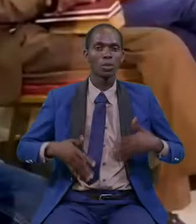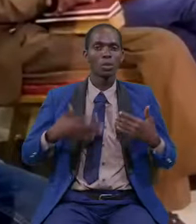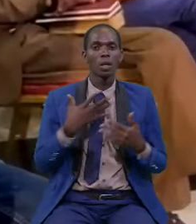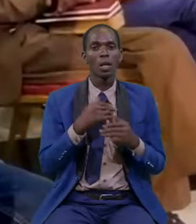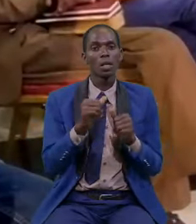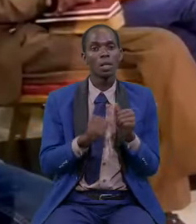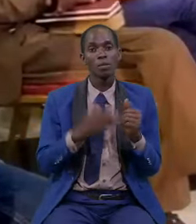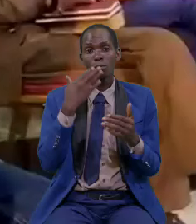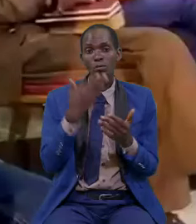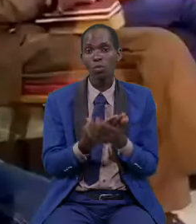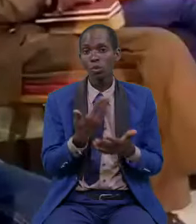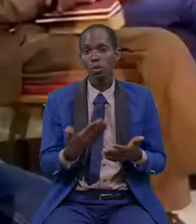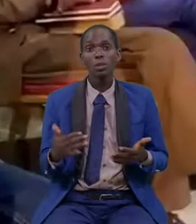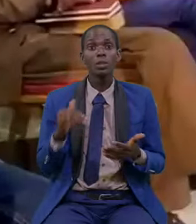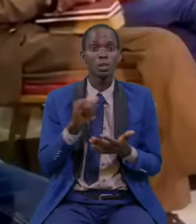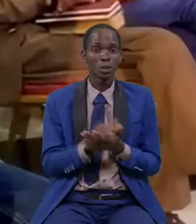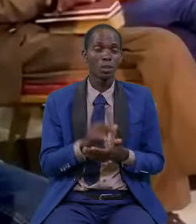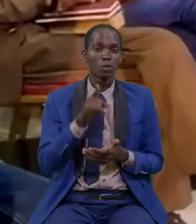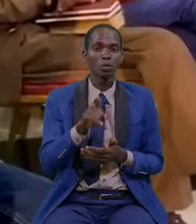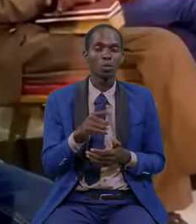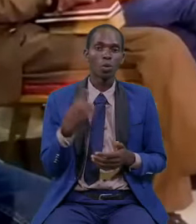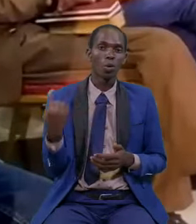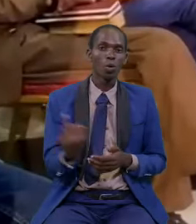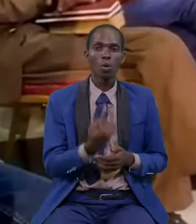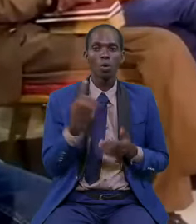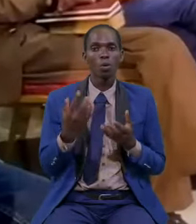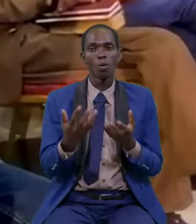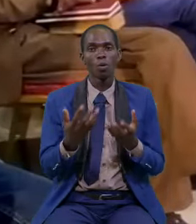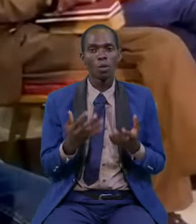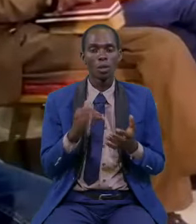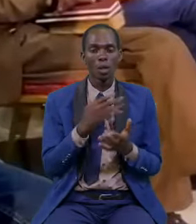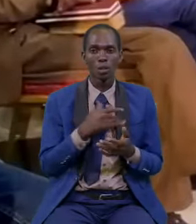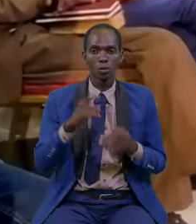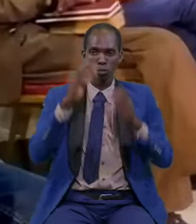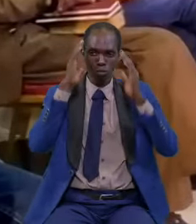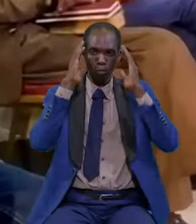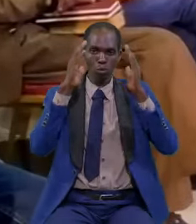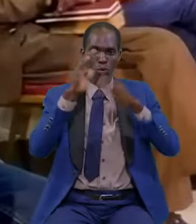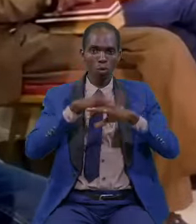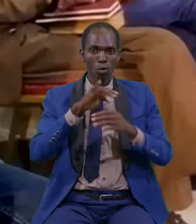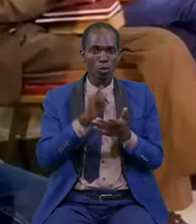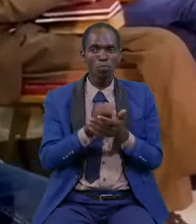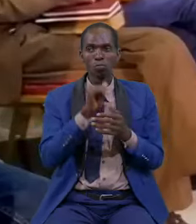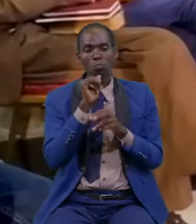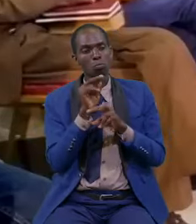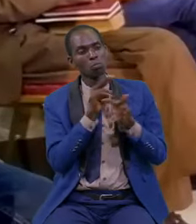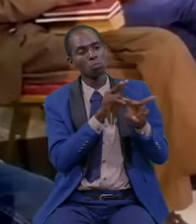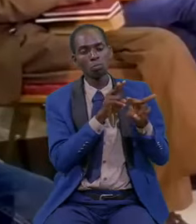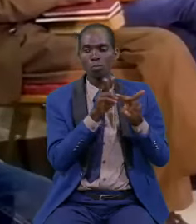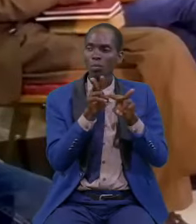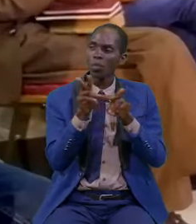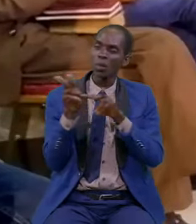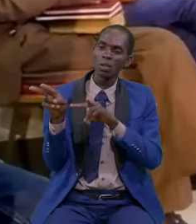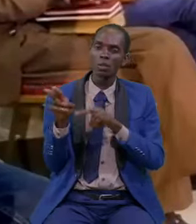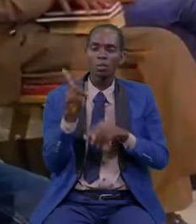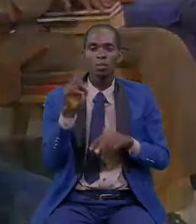ever desired. And you concentrate on that. You're not looking here and there. You're not shortchanged. You're